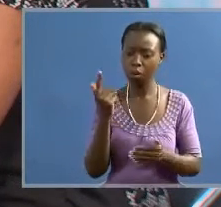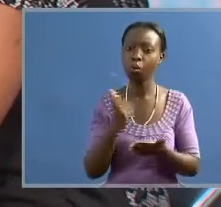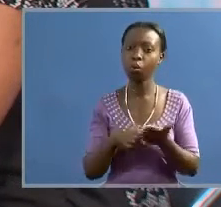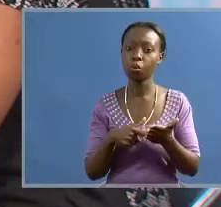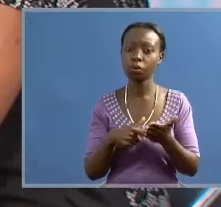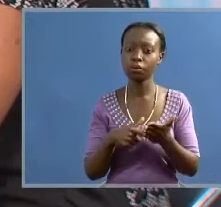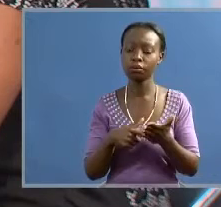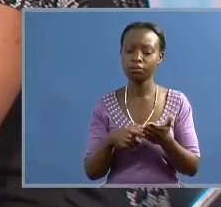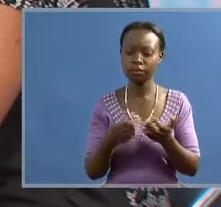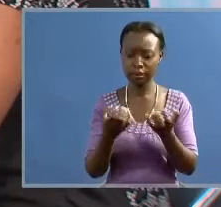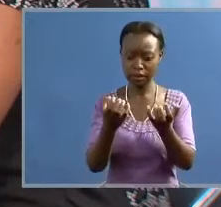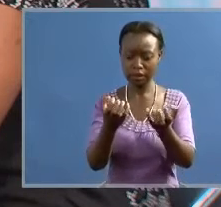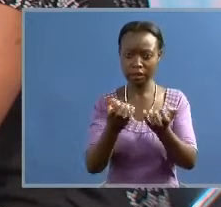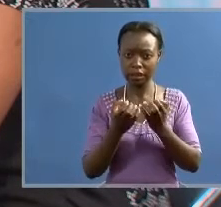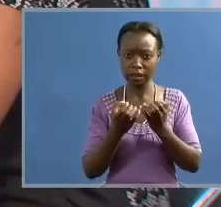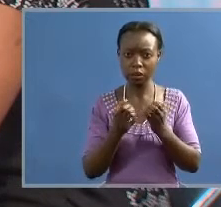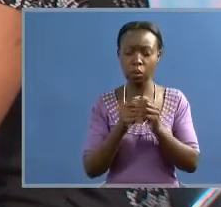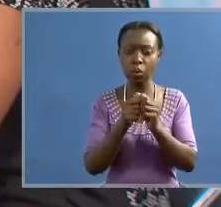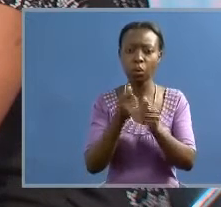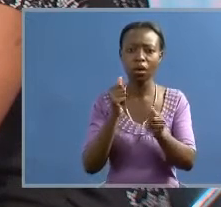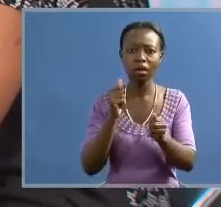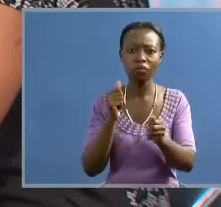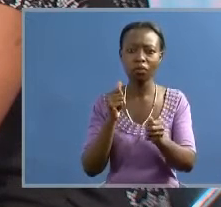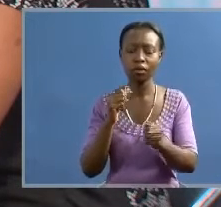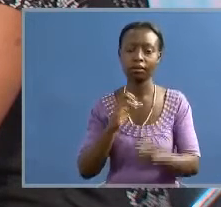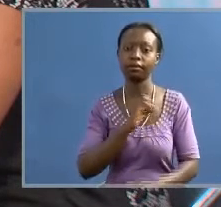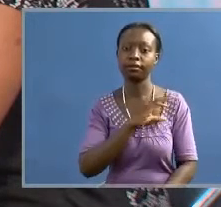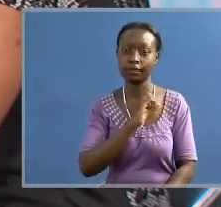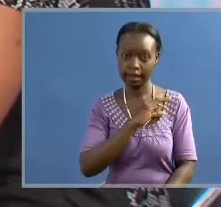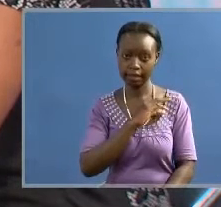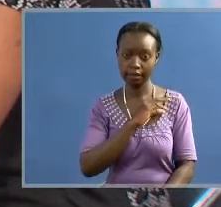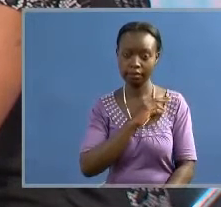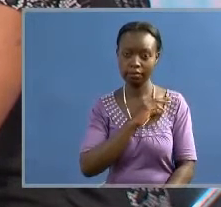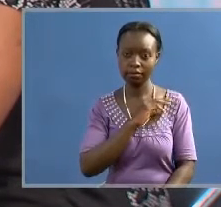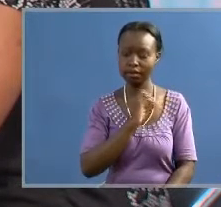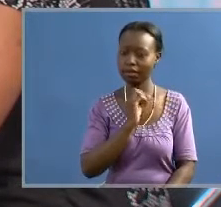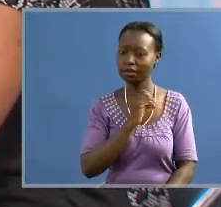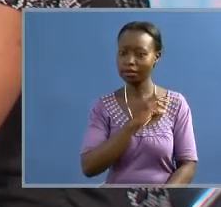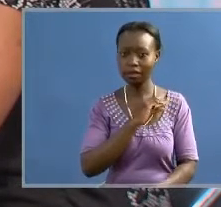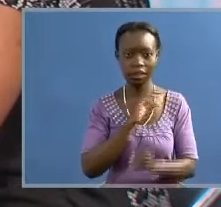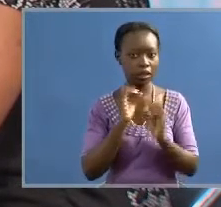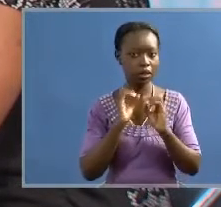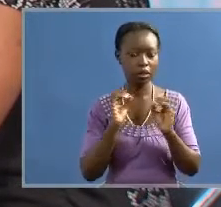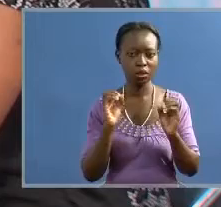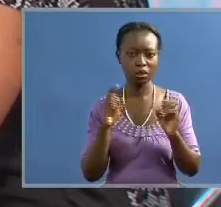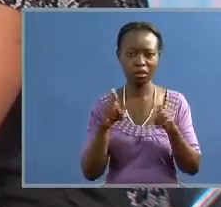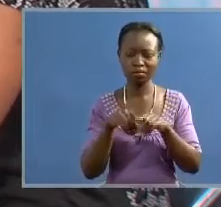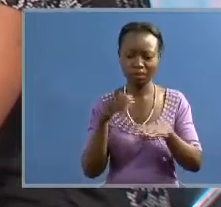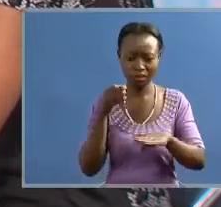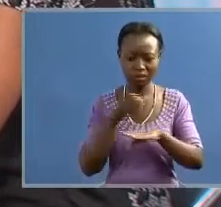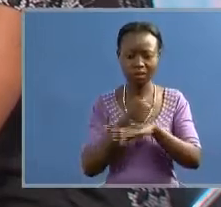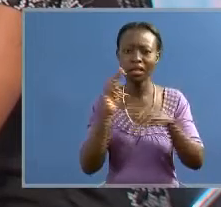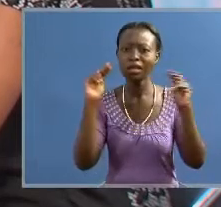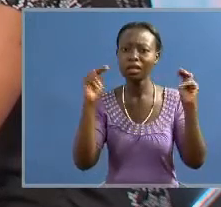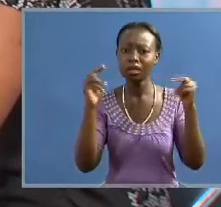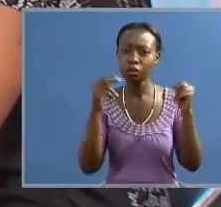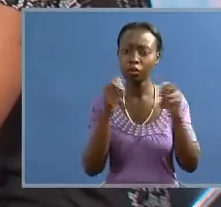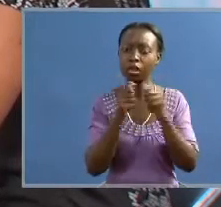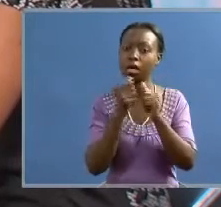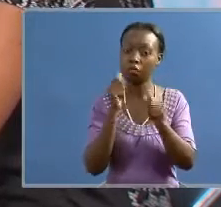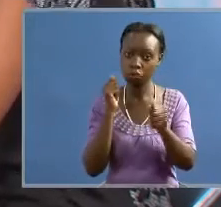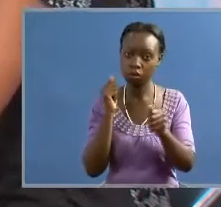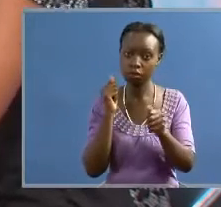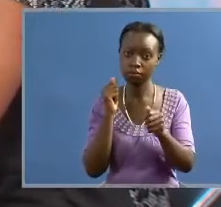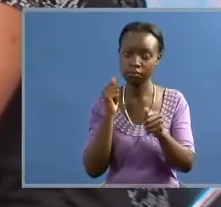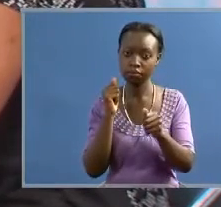is you need to avoid fear and fake news. Start with your mind.